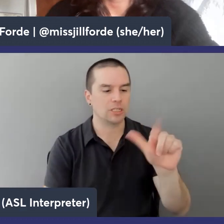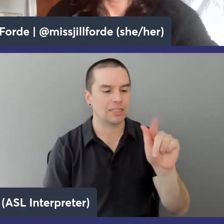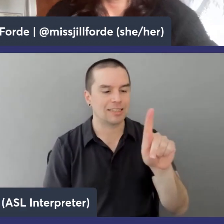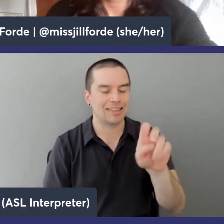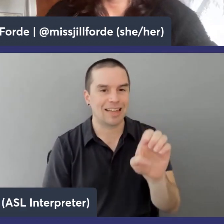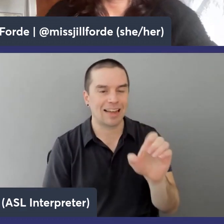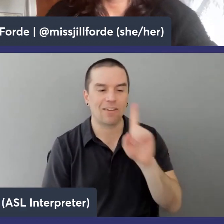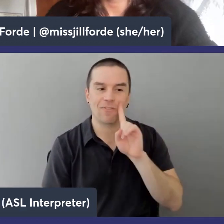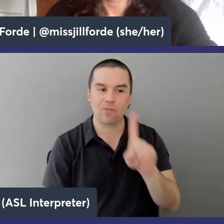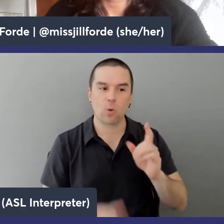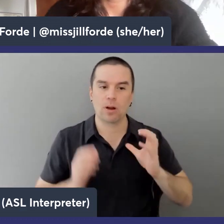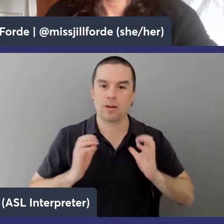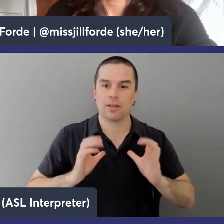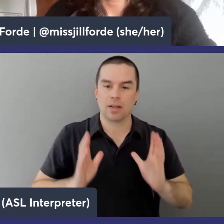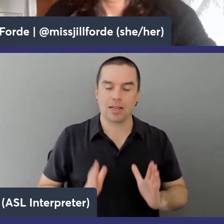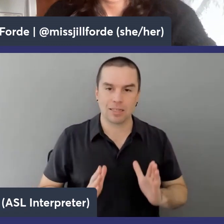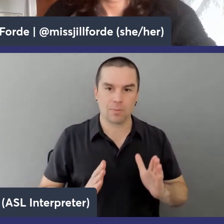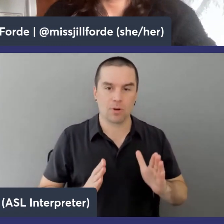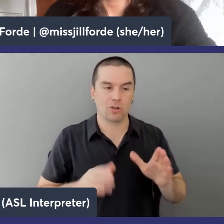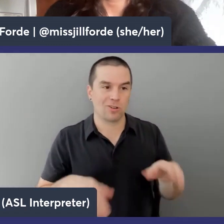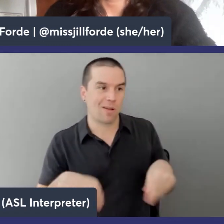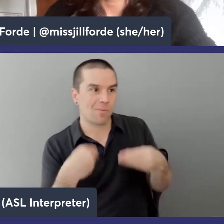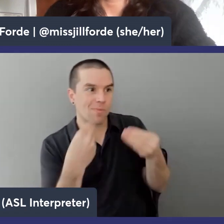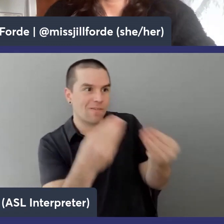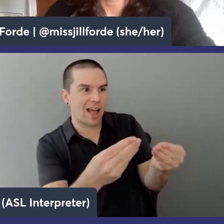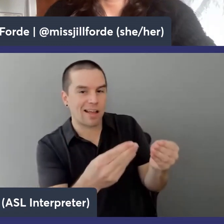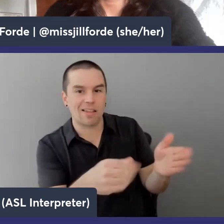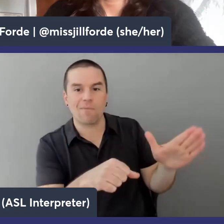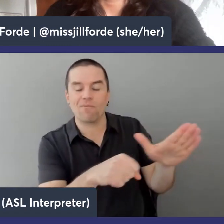customers, give them full control,